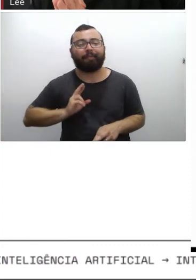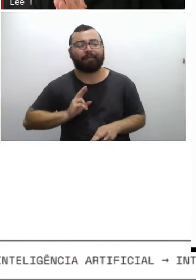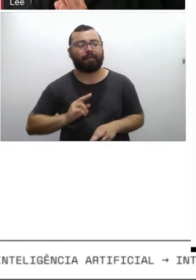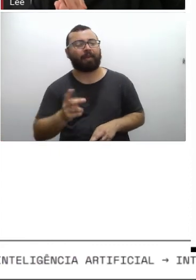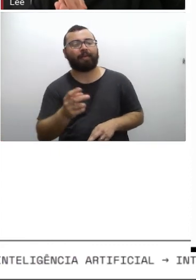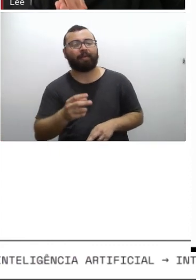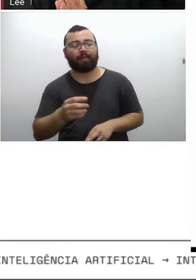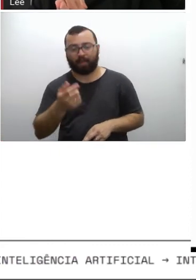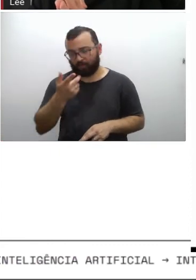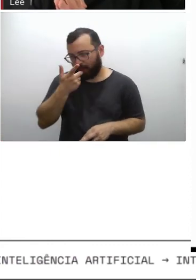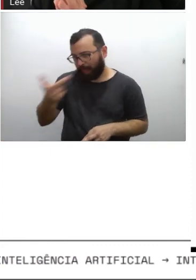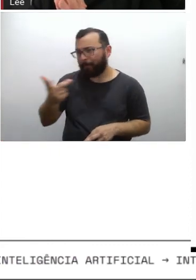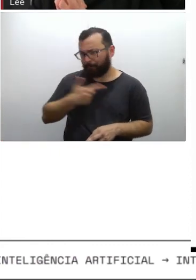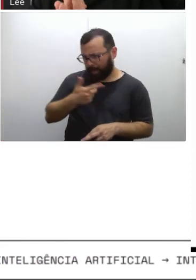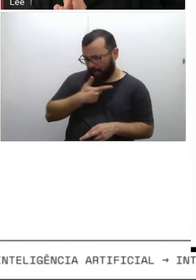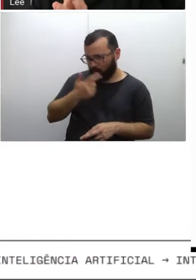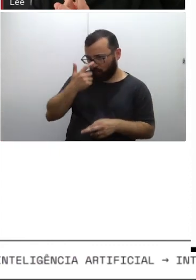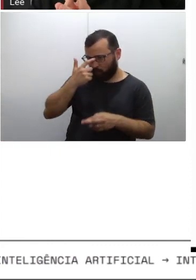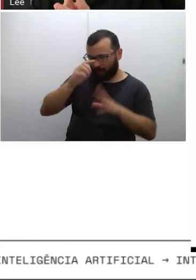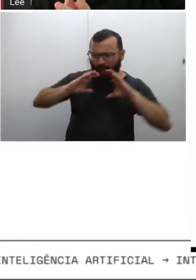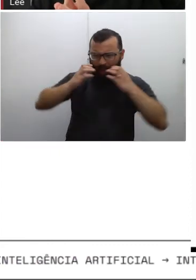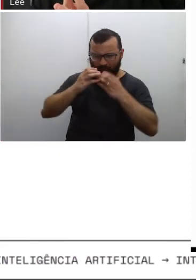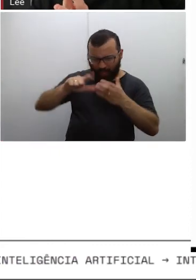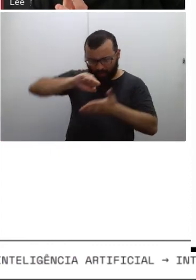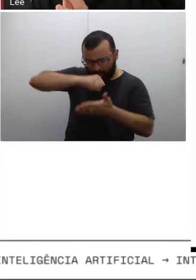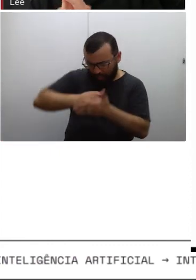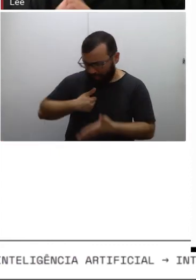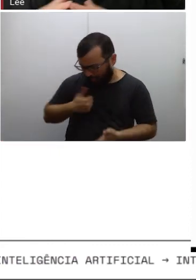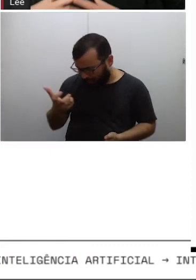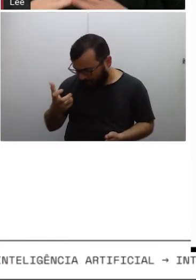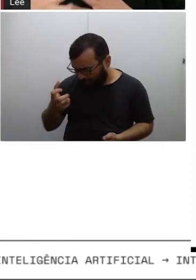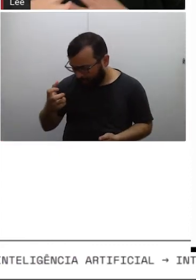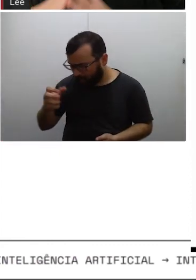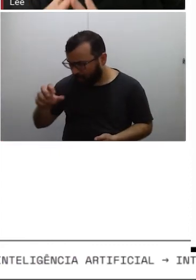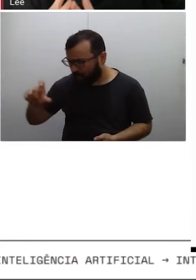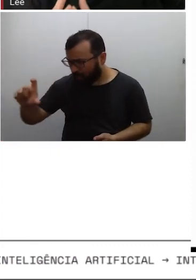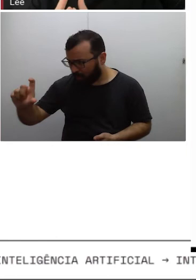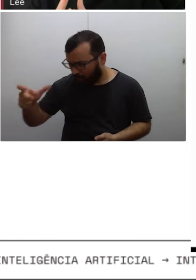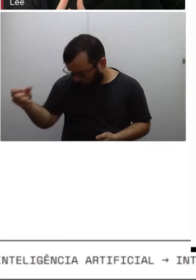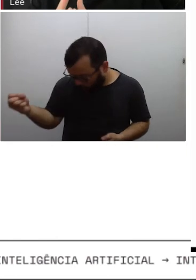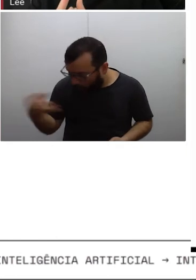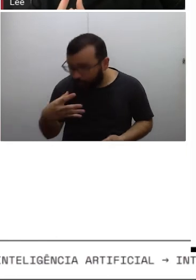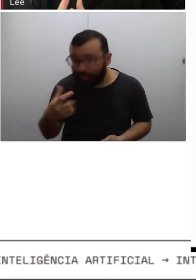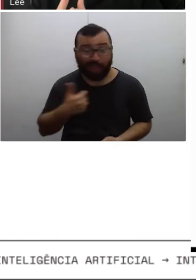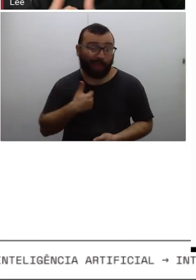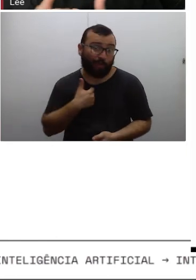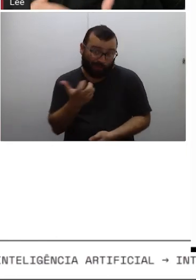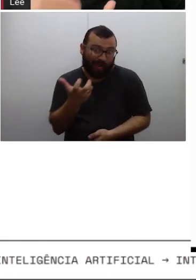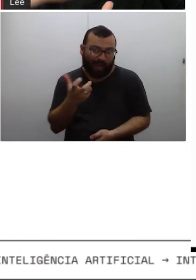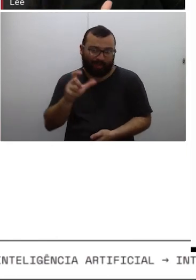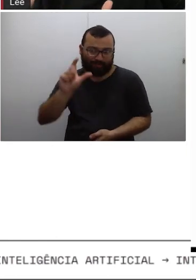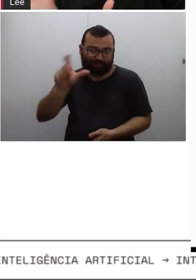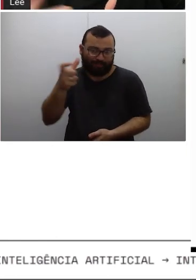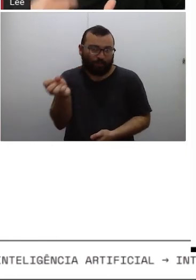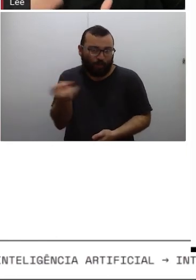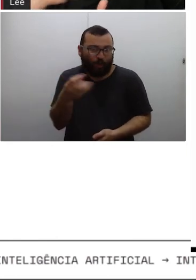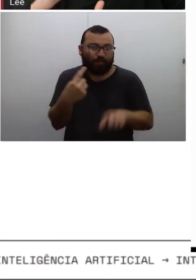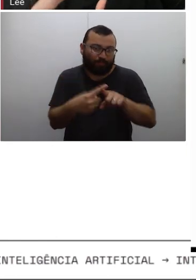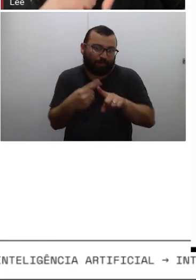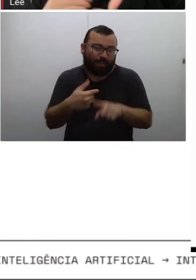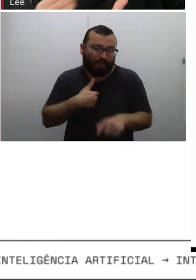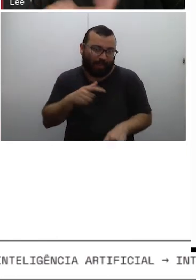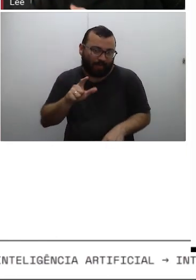is blocked. Can I get a new card? You expect it to be renew card because it's all about